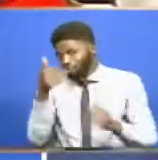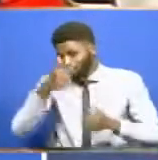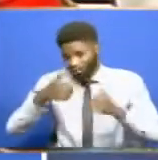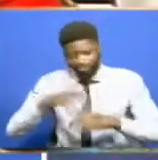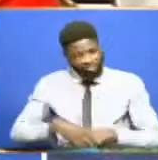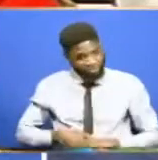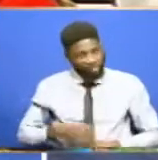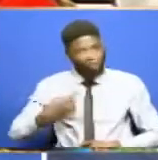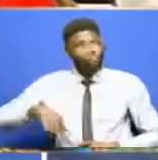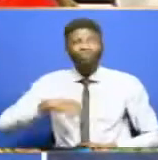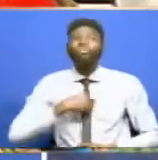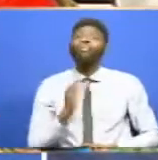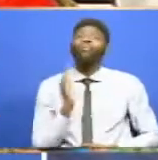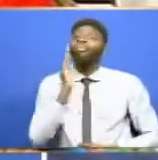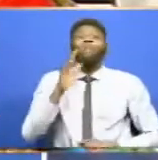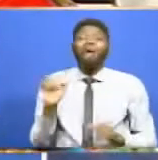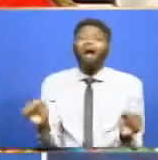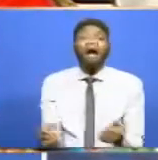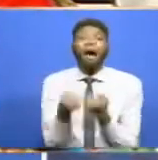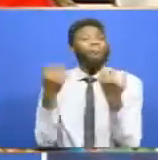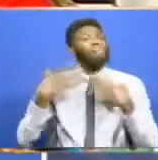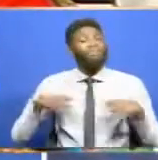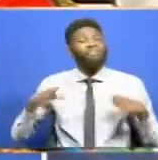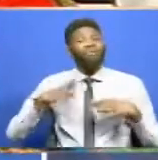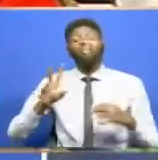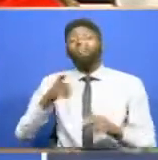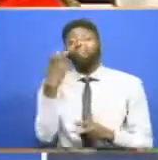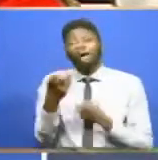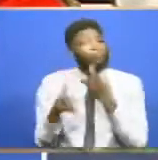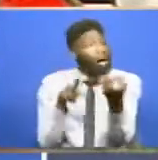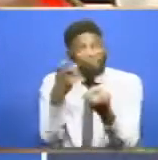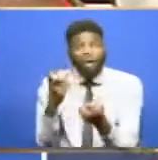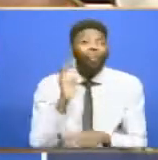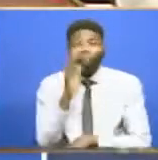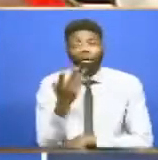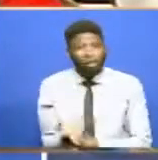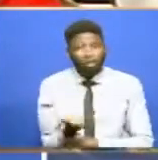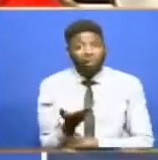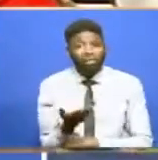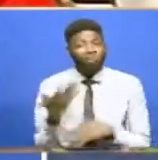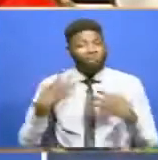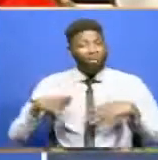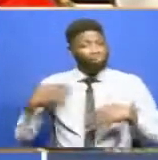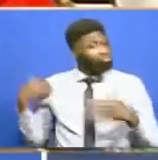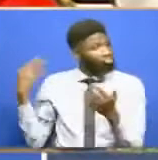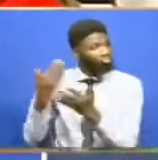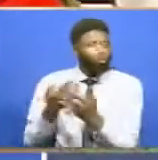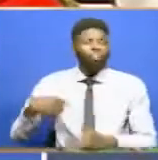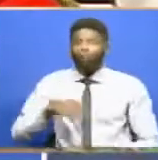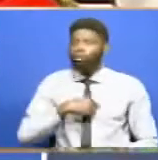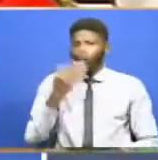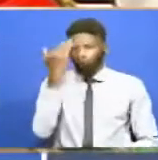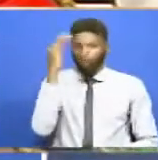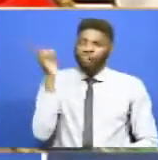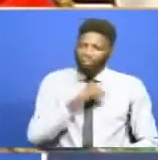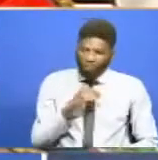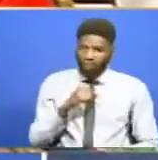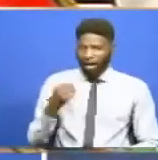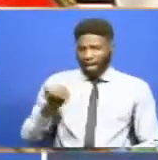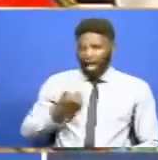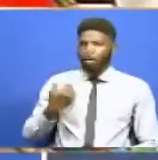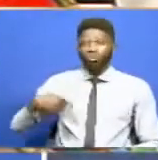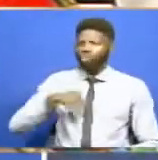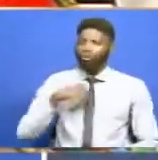we going to lose people? People that we've known, girls that we've known due to